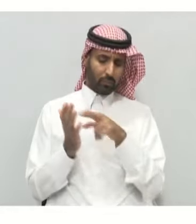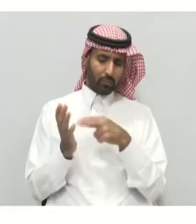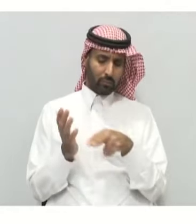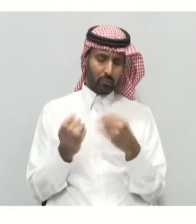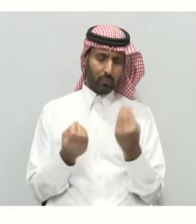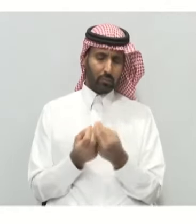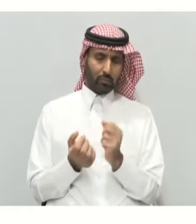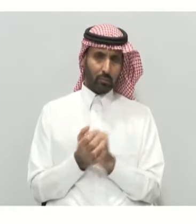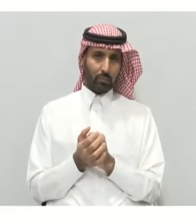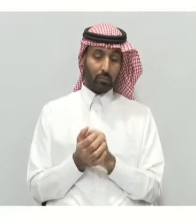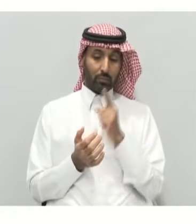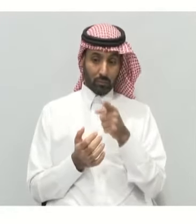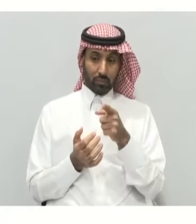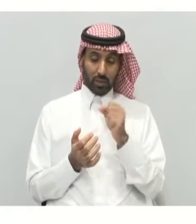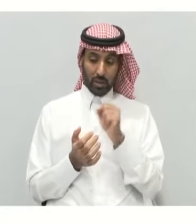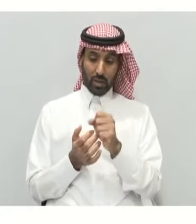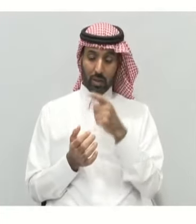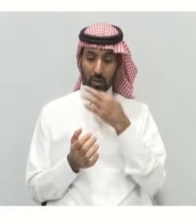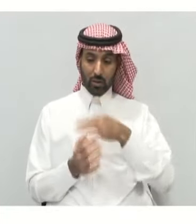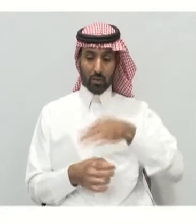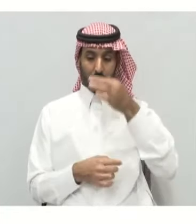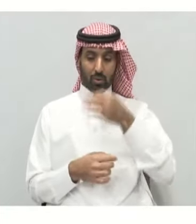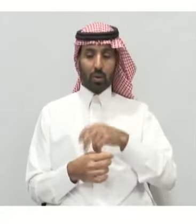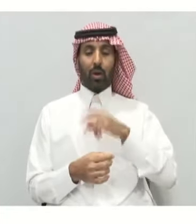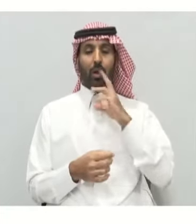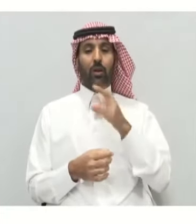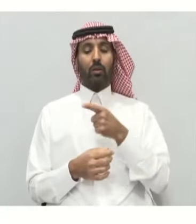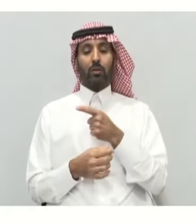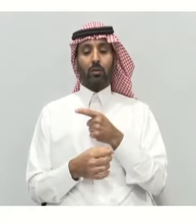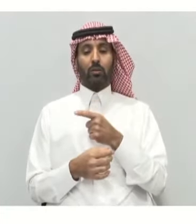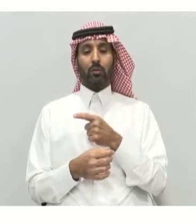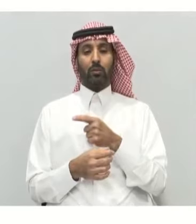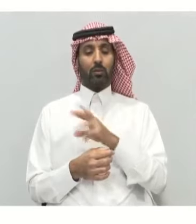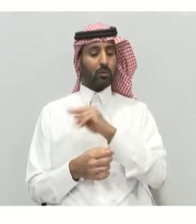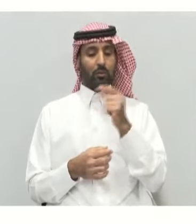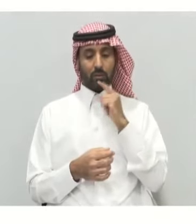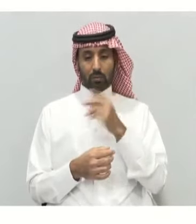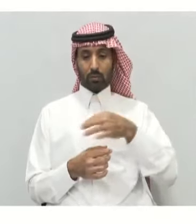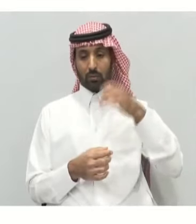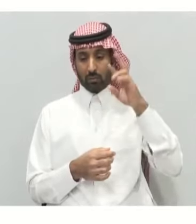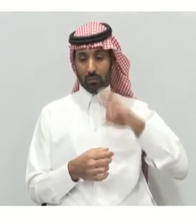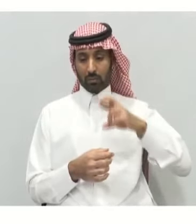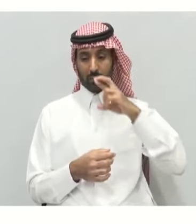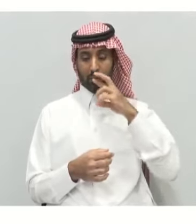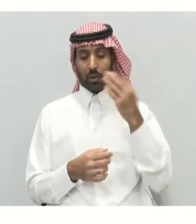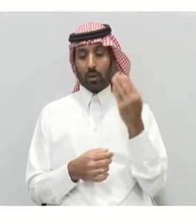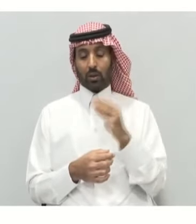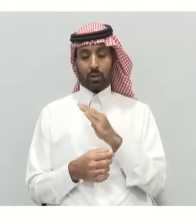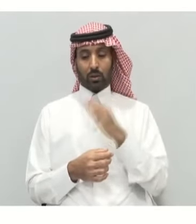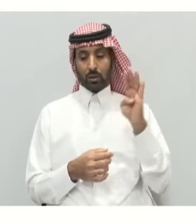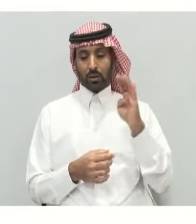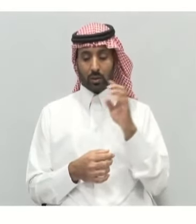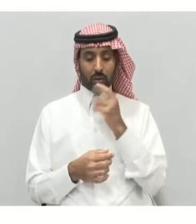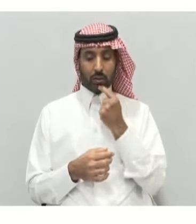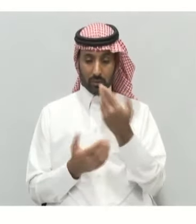two. Does he have French on Saturday? On Sunday, sorry. Does he have French on